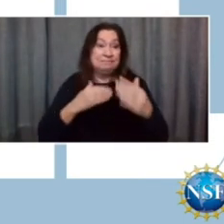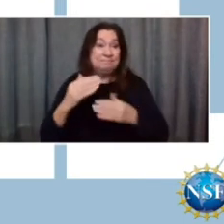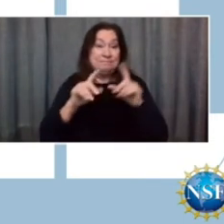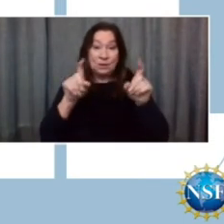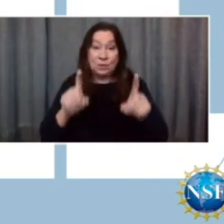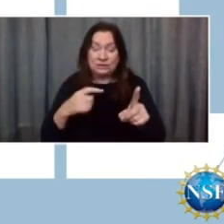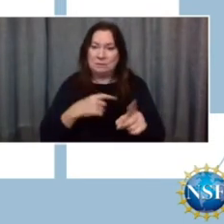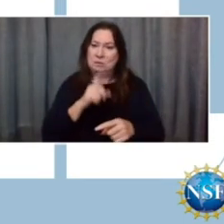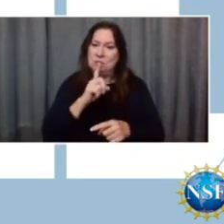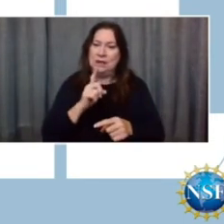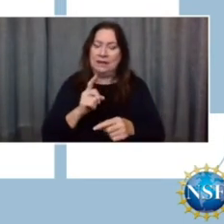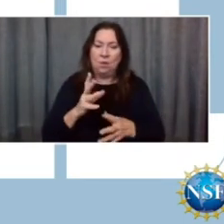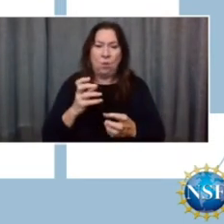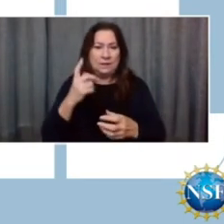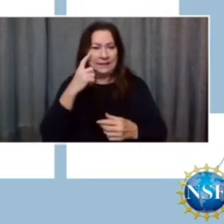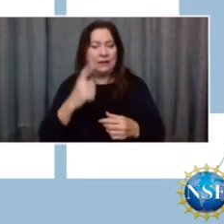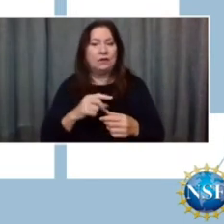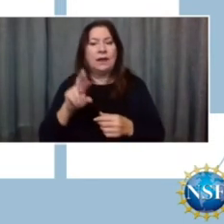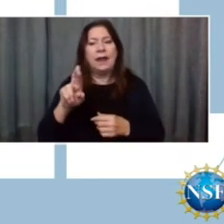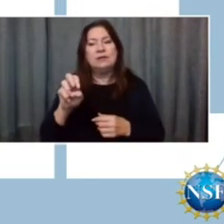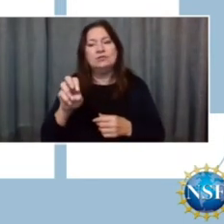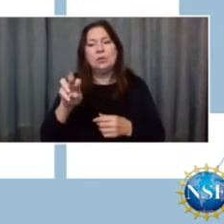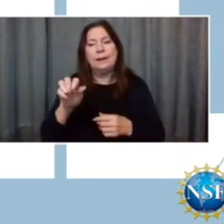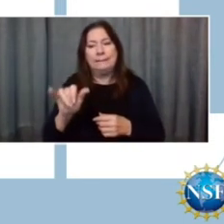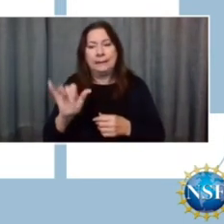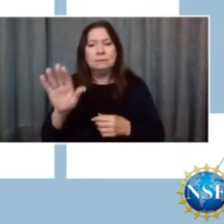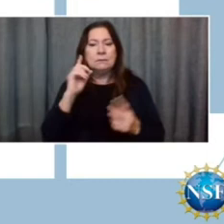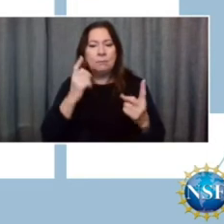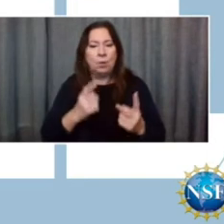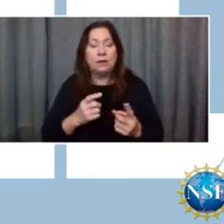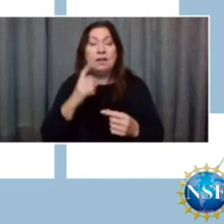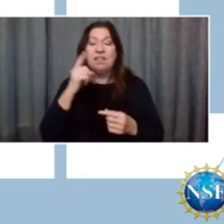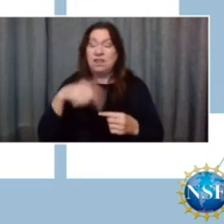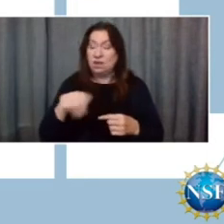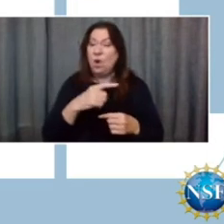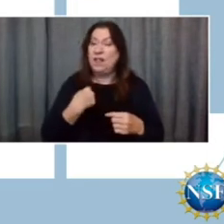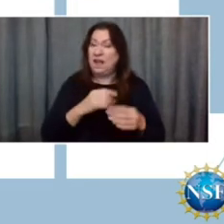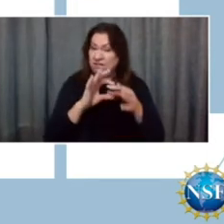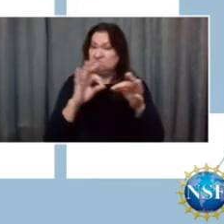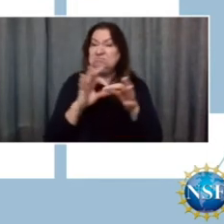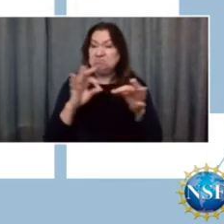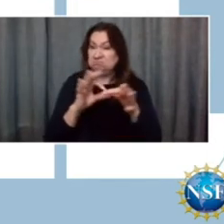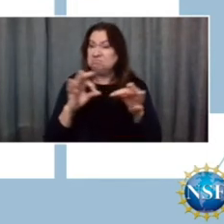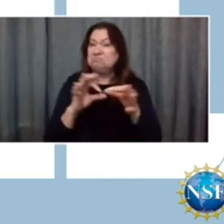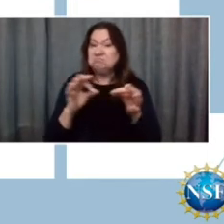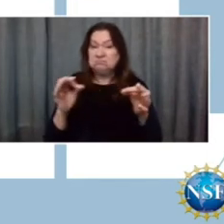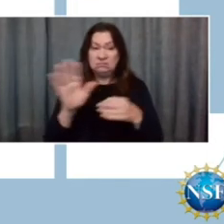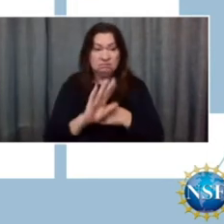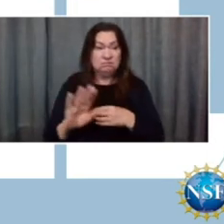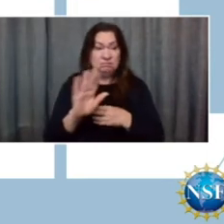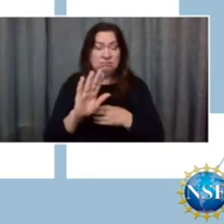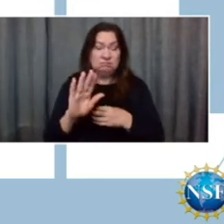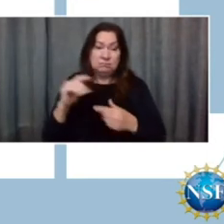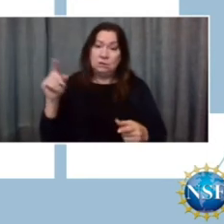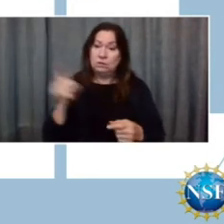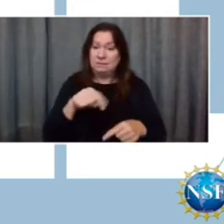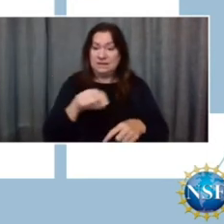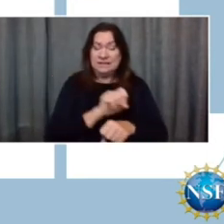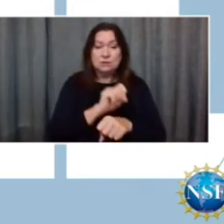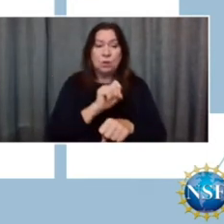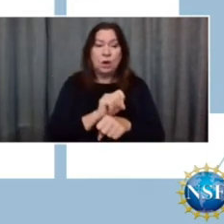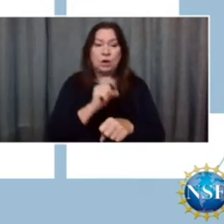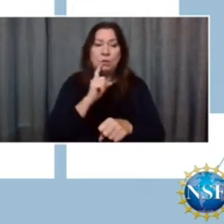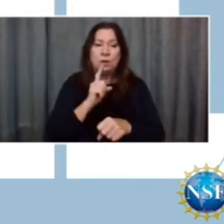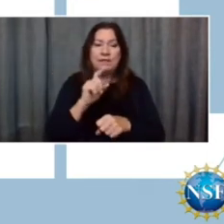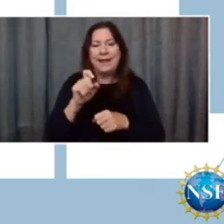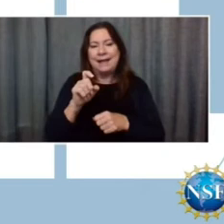And to pick up Remy's point about this, I mean, I think you all have articulated you all come to this work with a kind of axiology, a